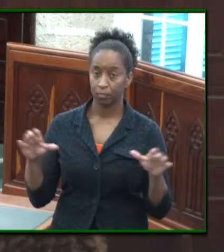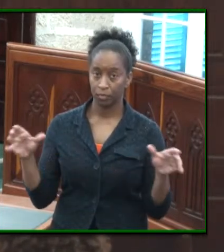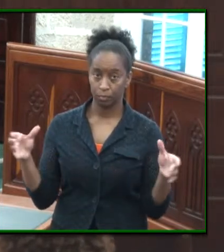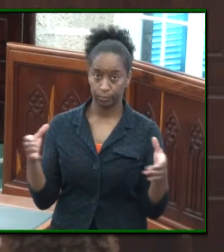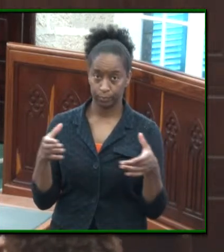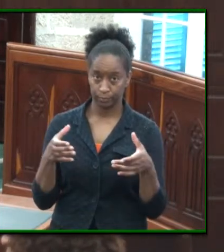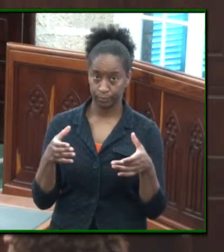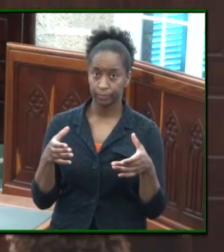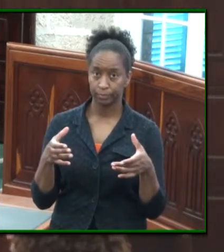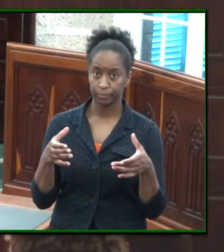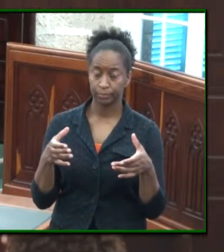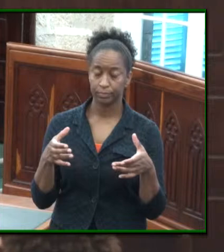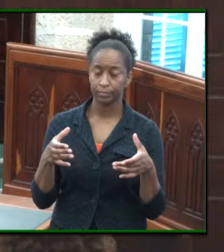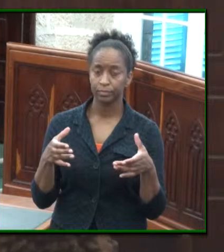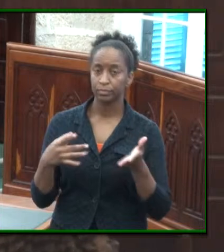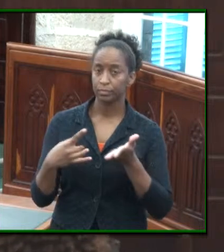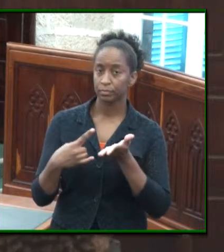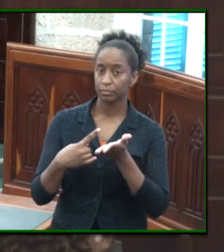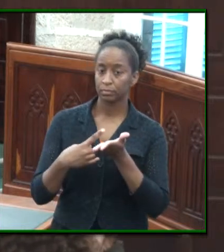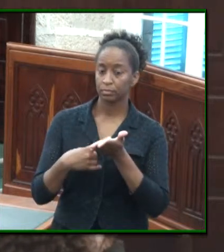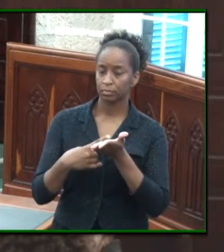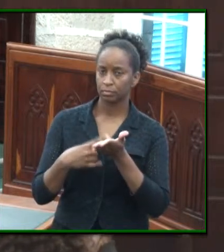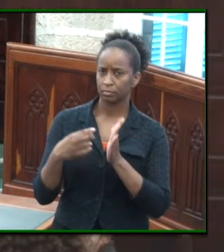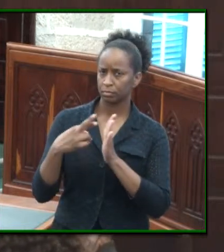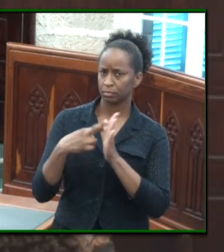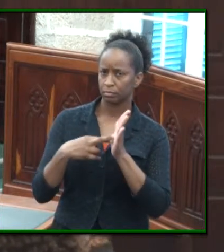Finance Committee.